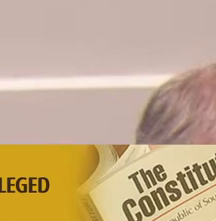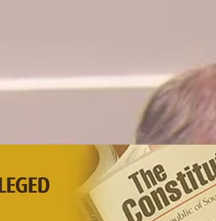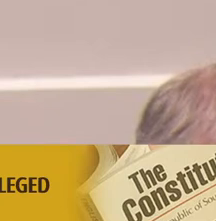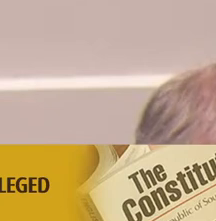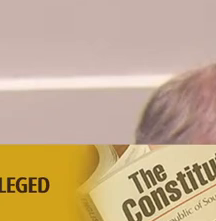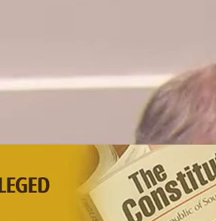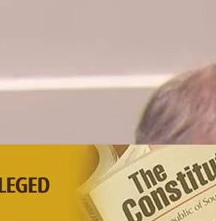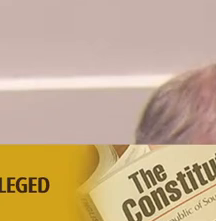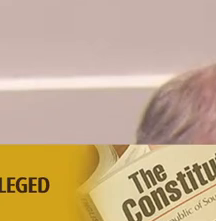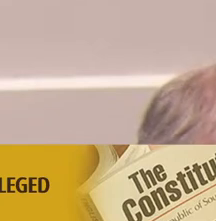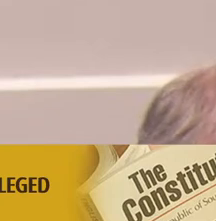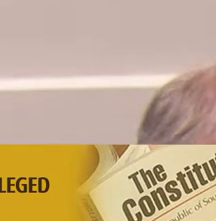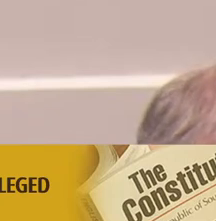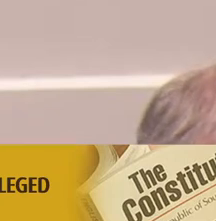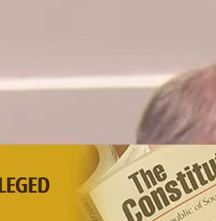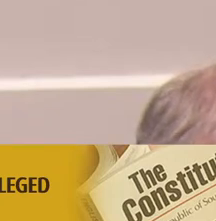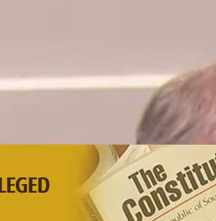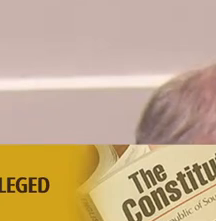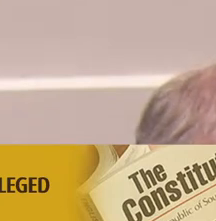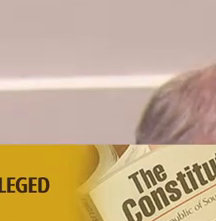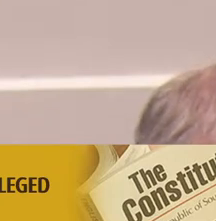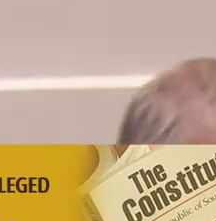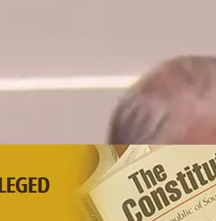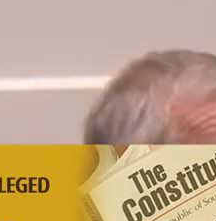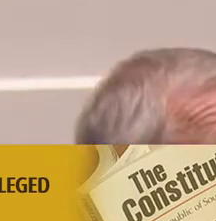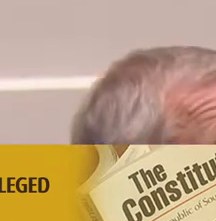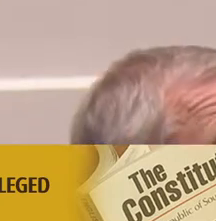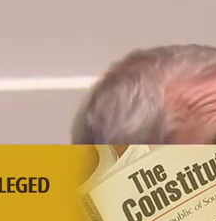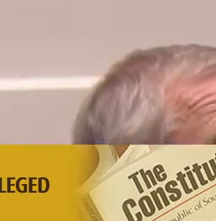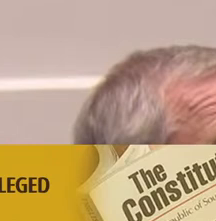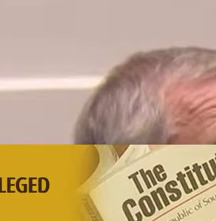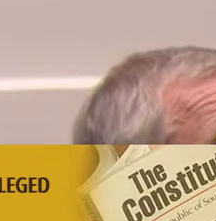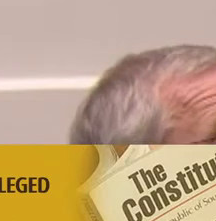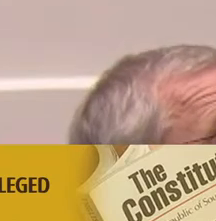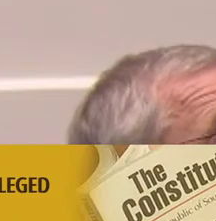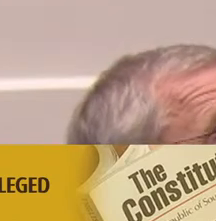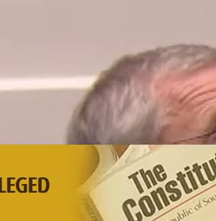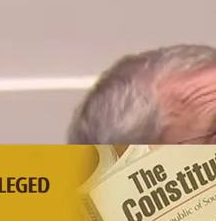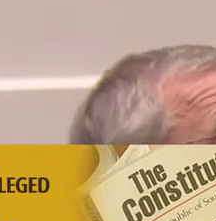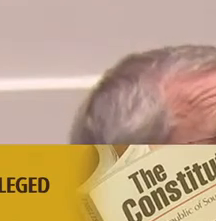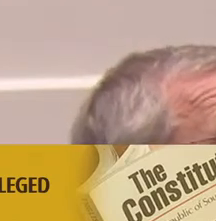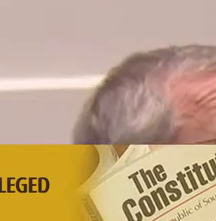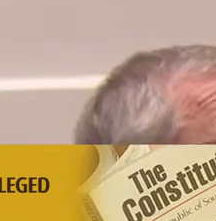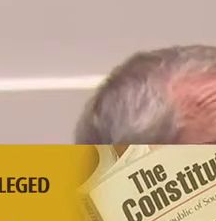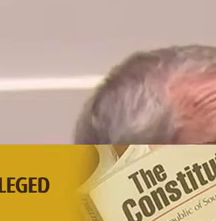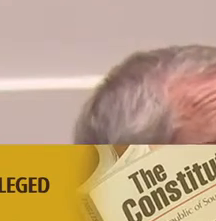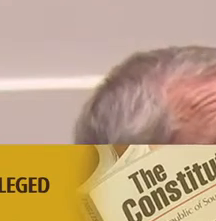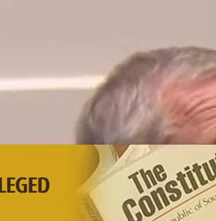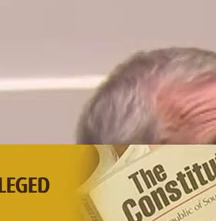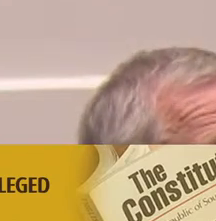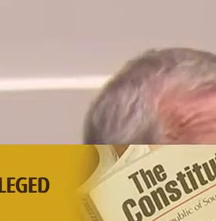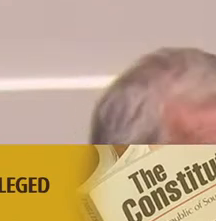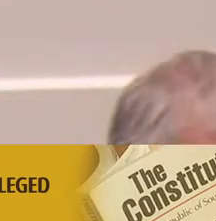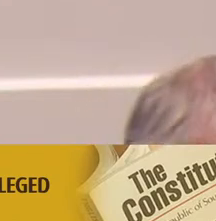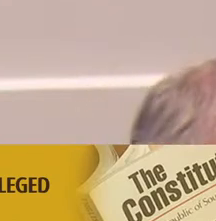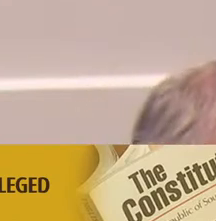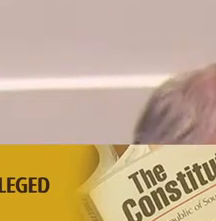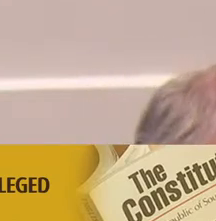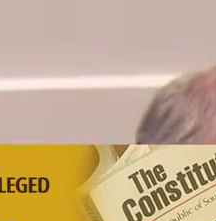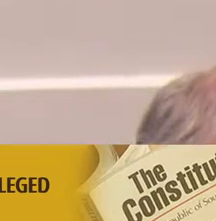all right I'm still on the platform chair and they are still doing that okay thank you can you please attend to that